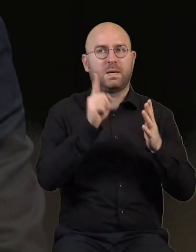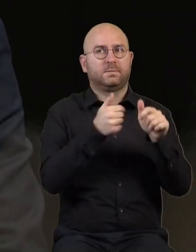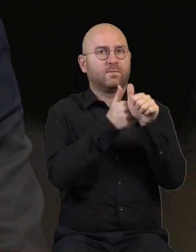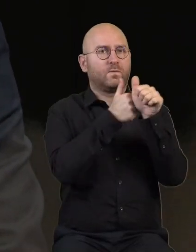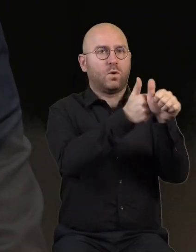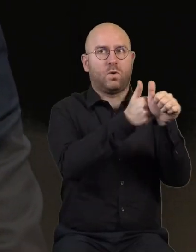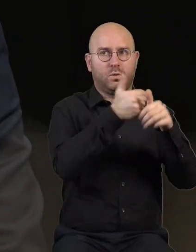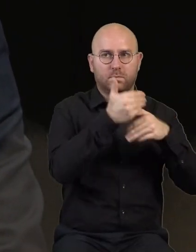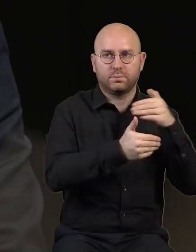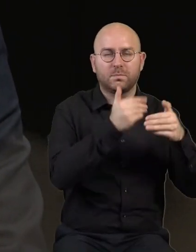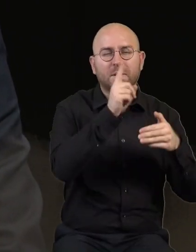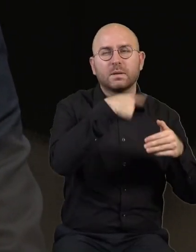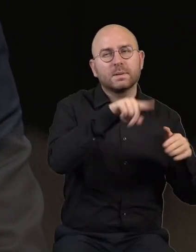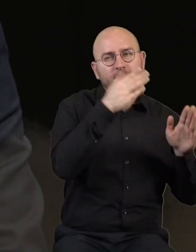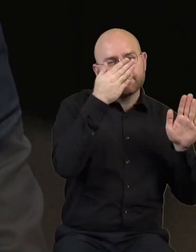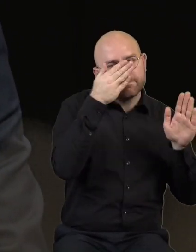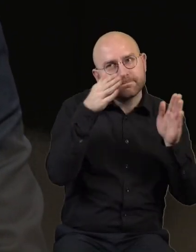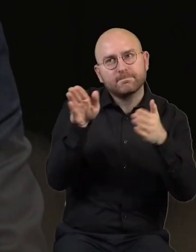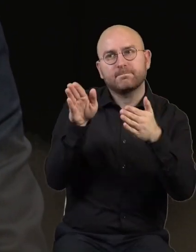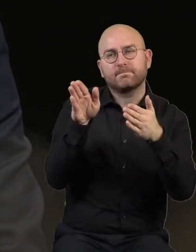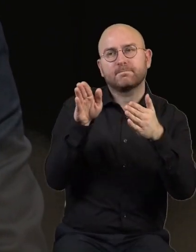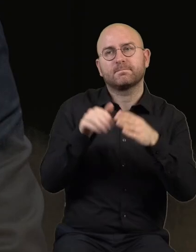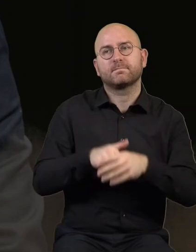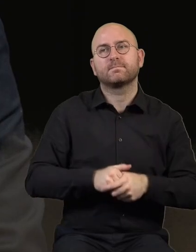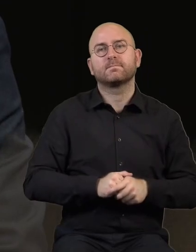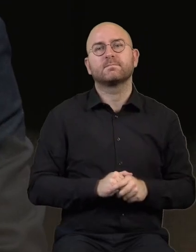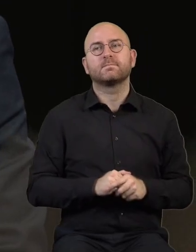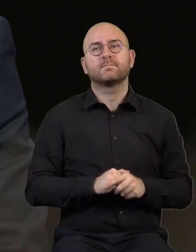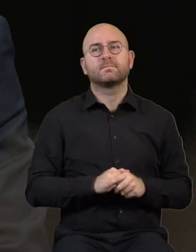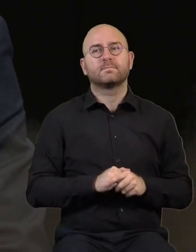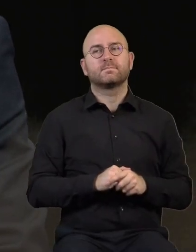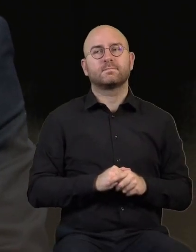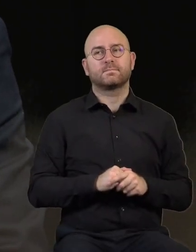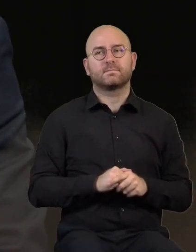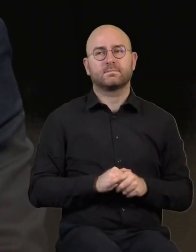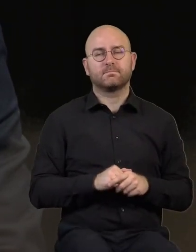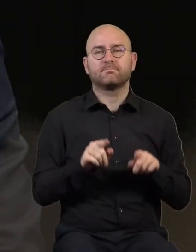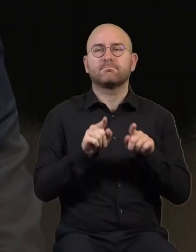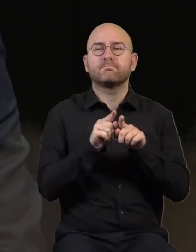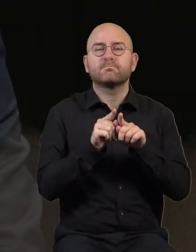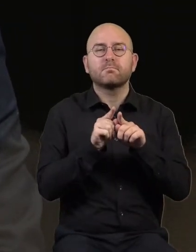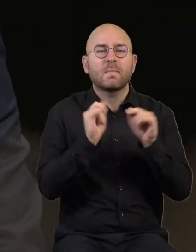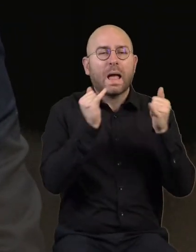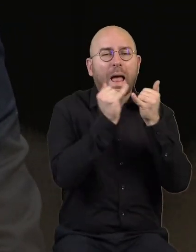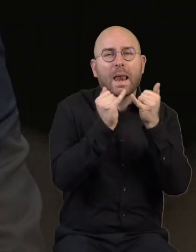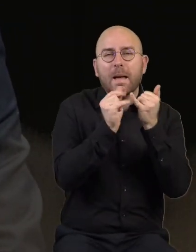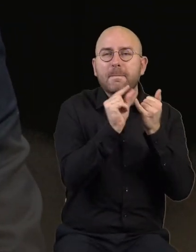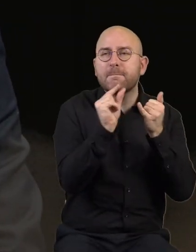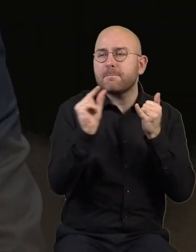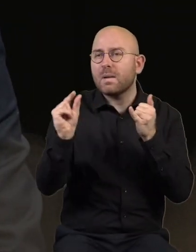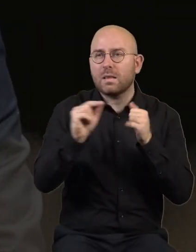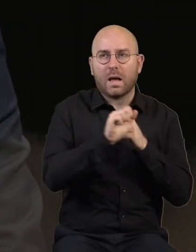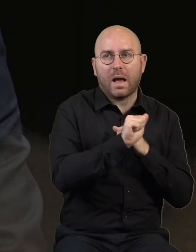in the field of transport infrastructure, to serve both civilian purposes and